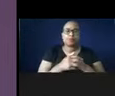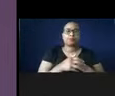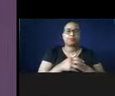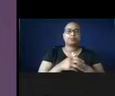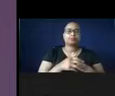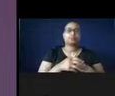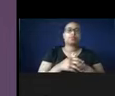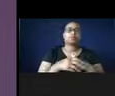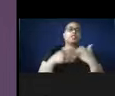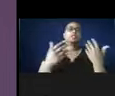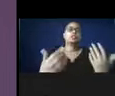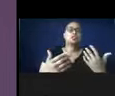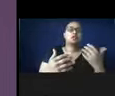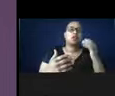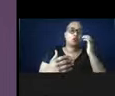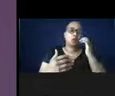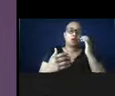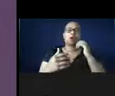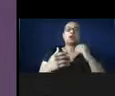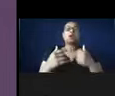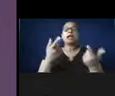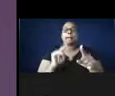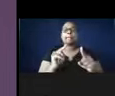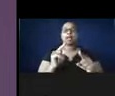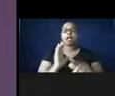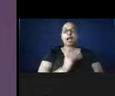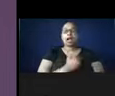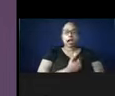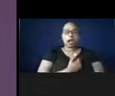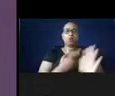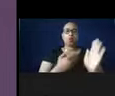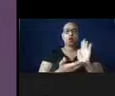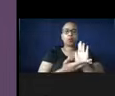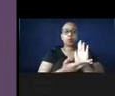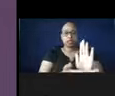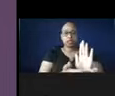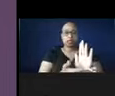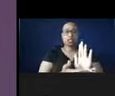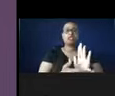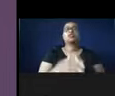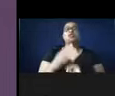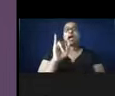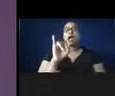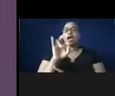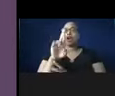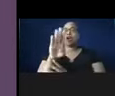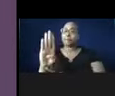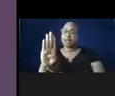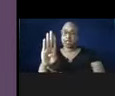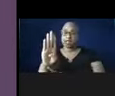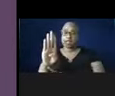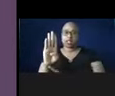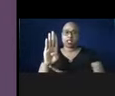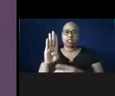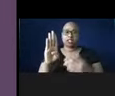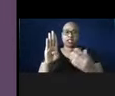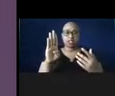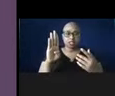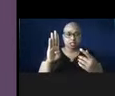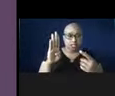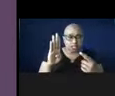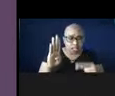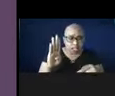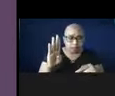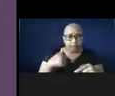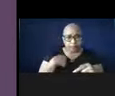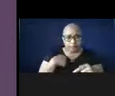And so when we did our presentation to the IRB, they said, yeah, we'll, down here, they said, yeah,